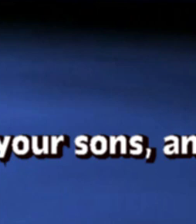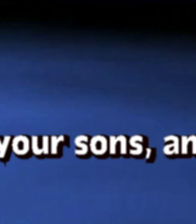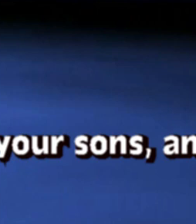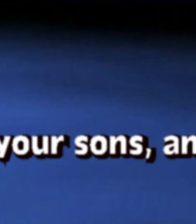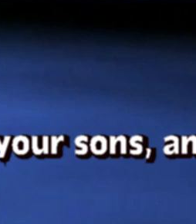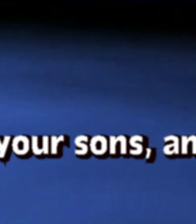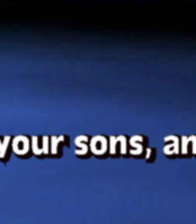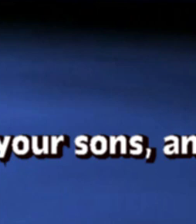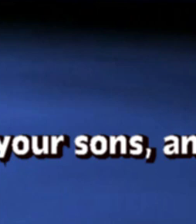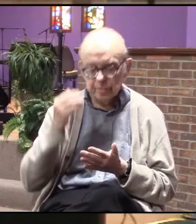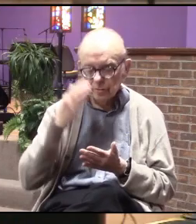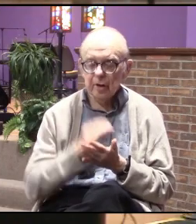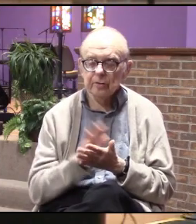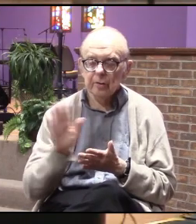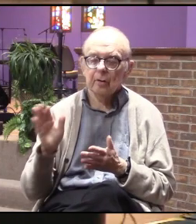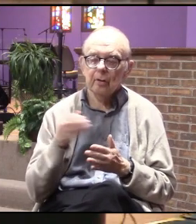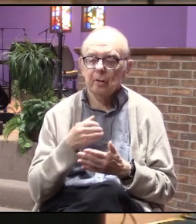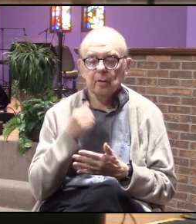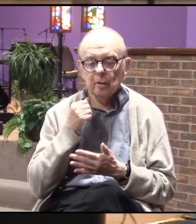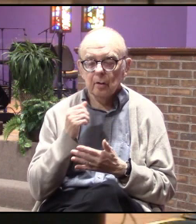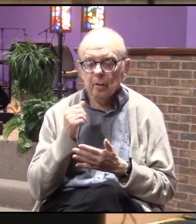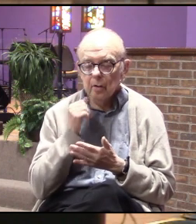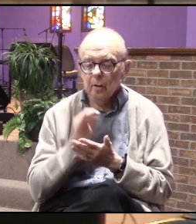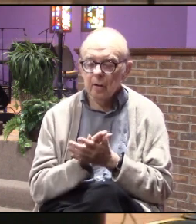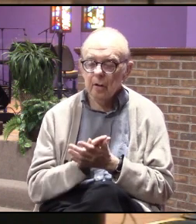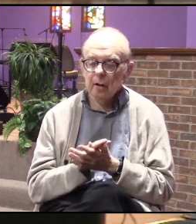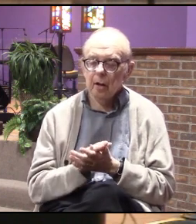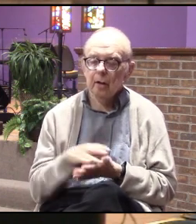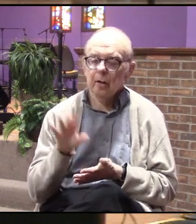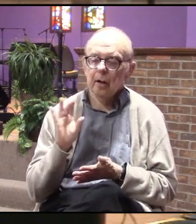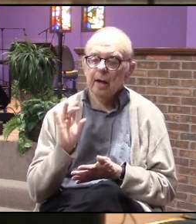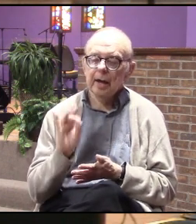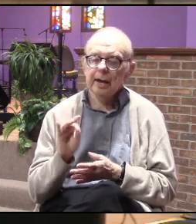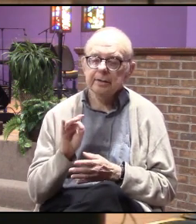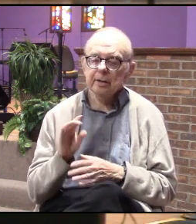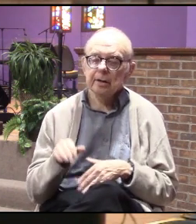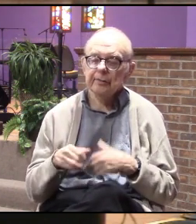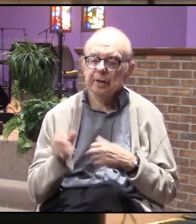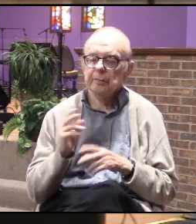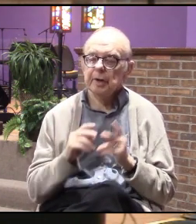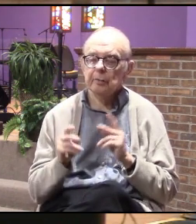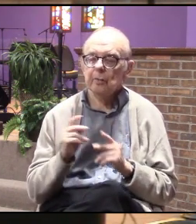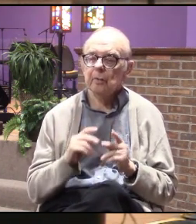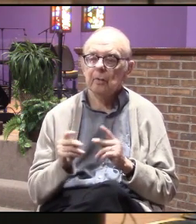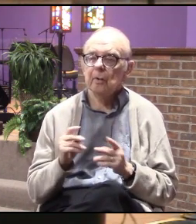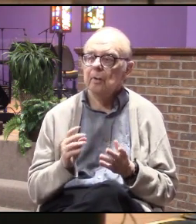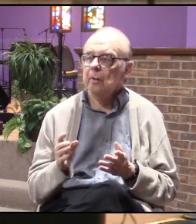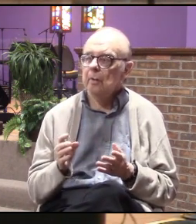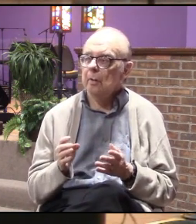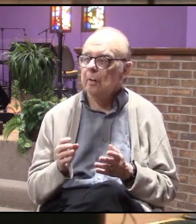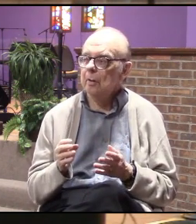sons' wives with you. The 8 living people